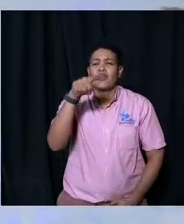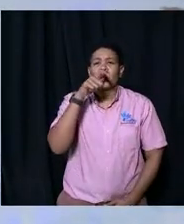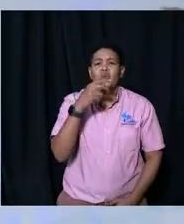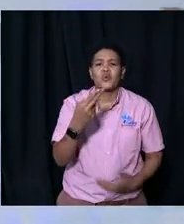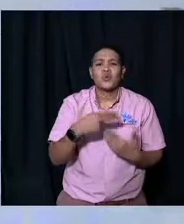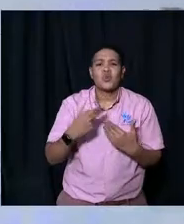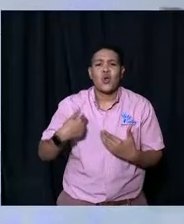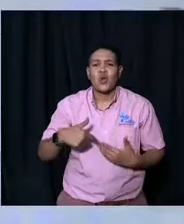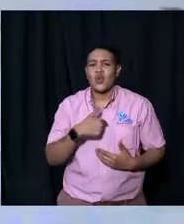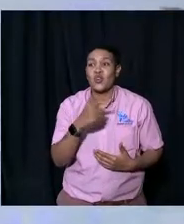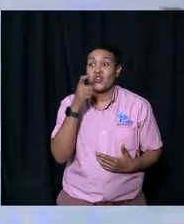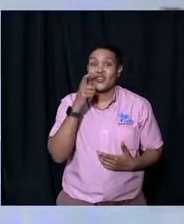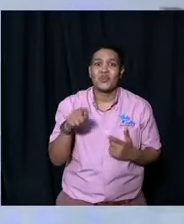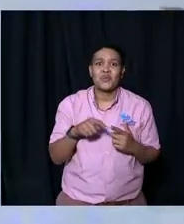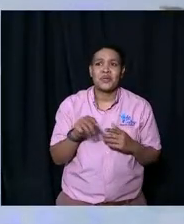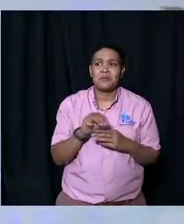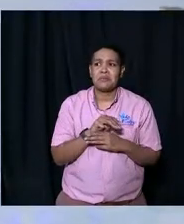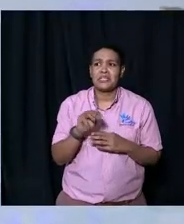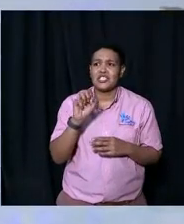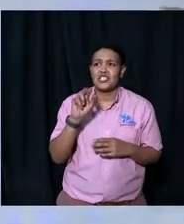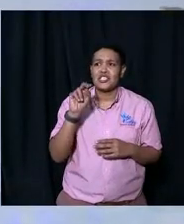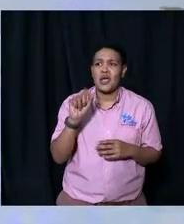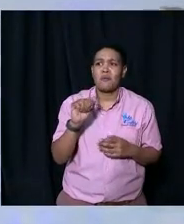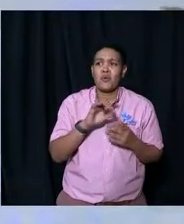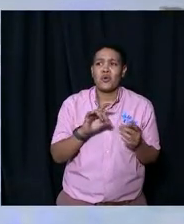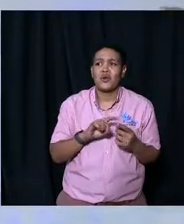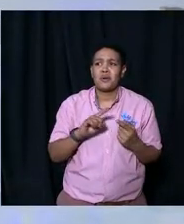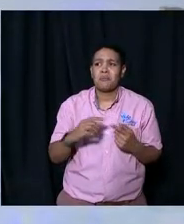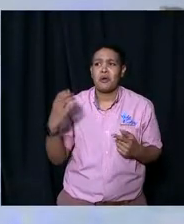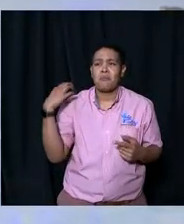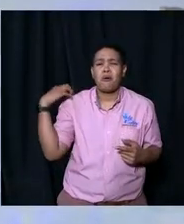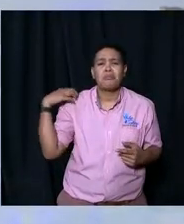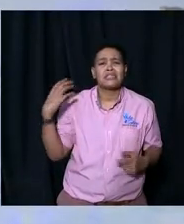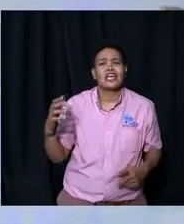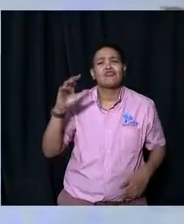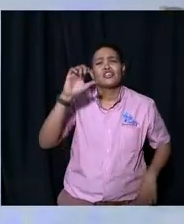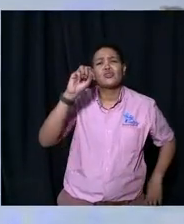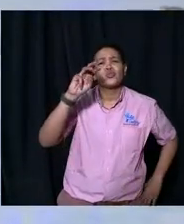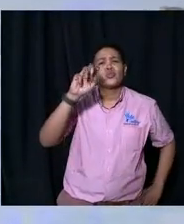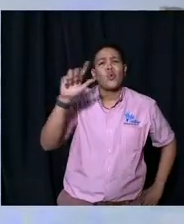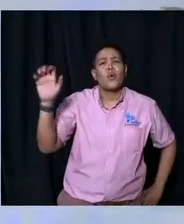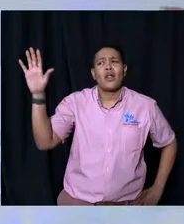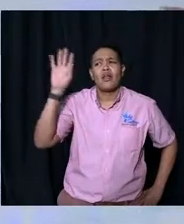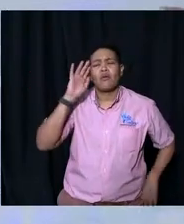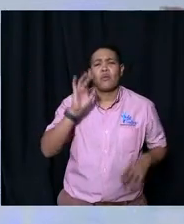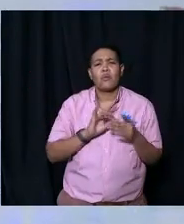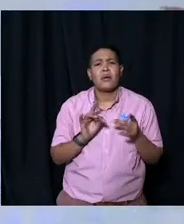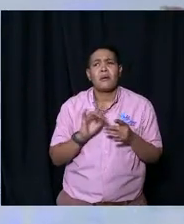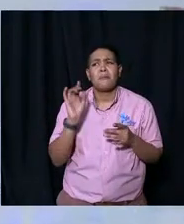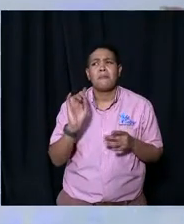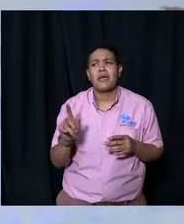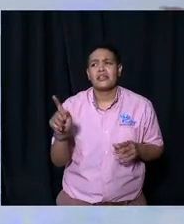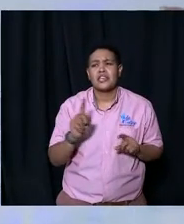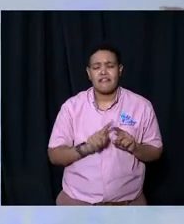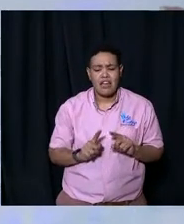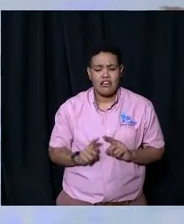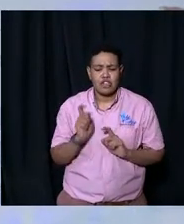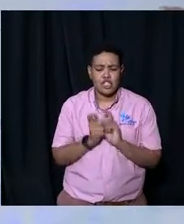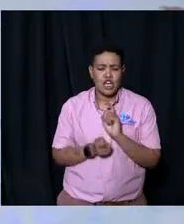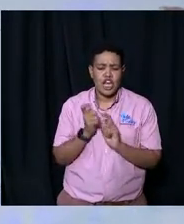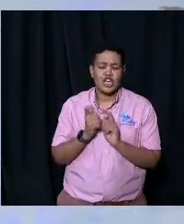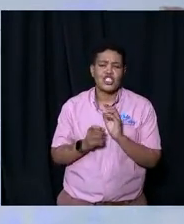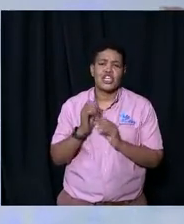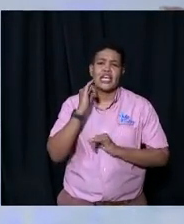joined us when the Minister Samuda was speaking and Permanent Secretary Sewell, they would have mentioned that there have been various changes in